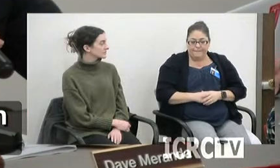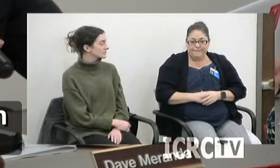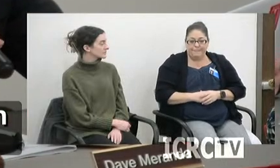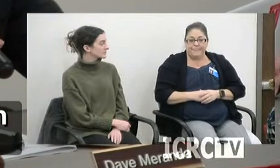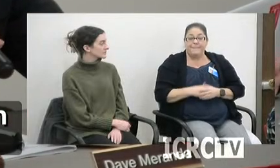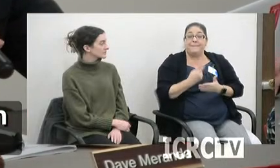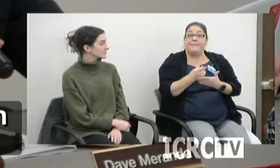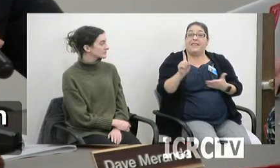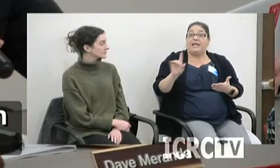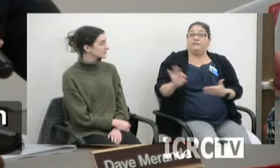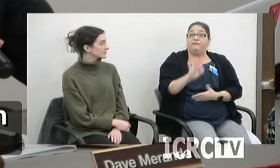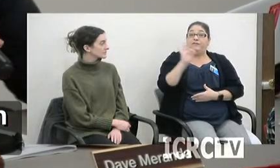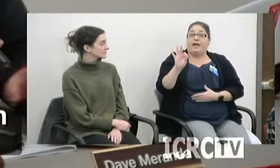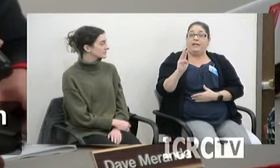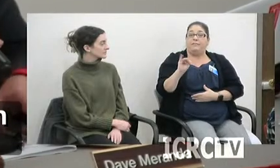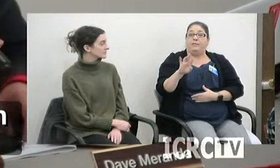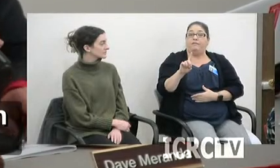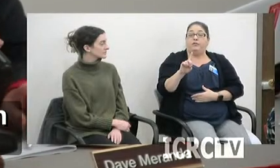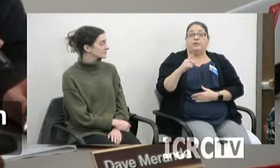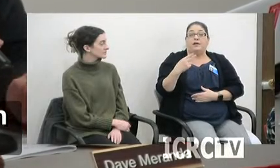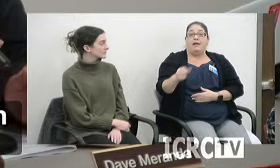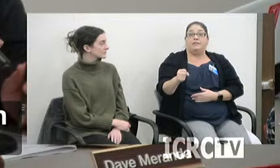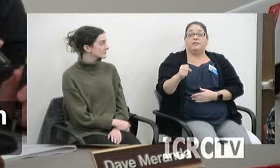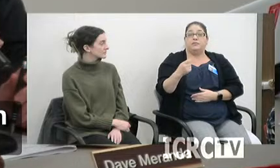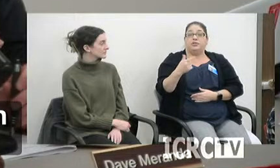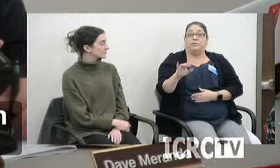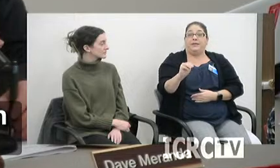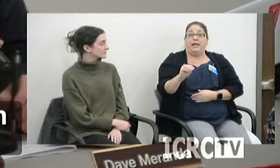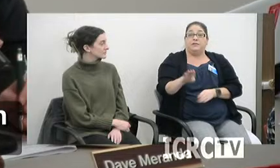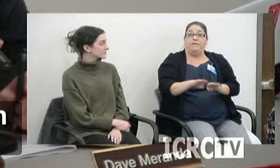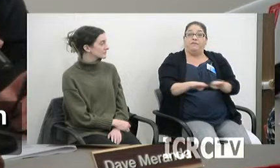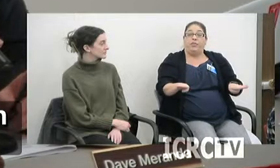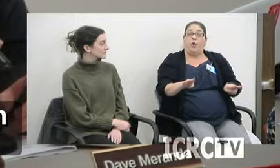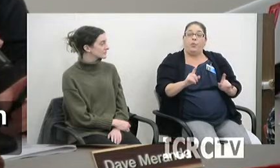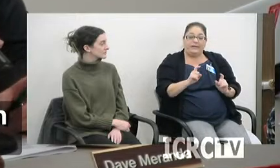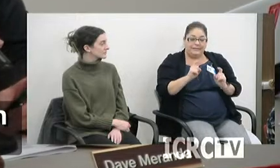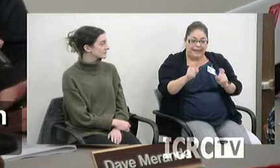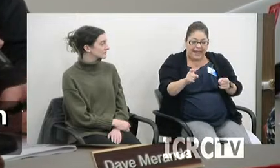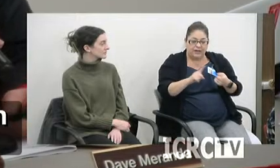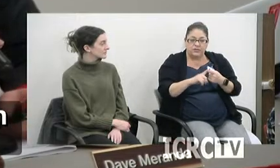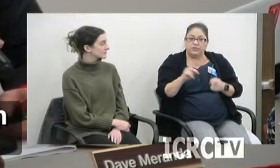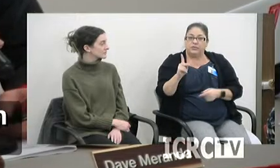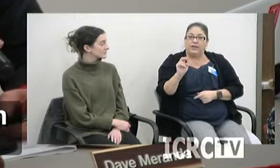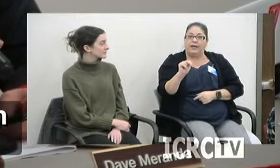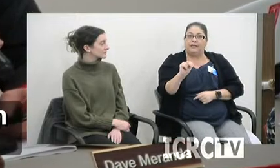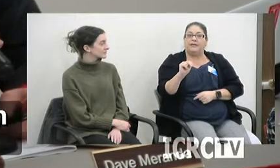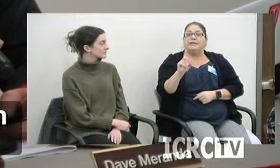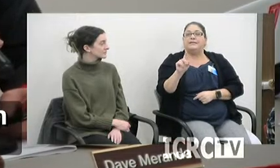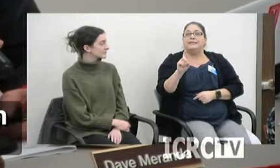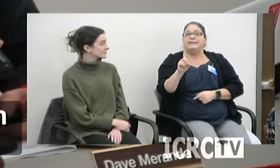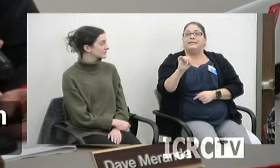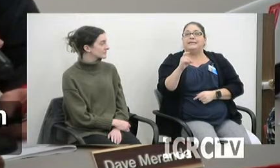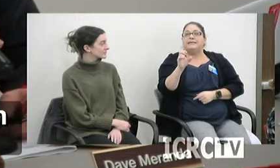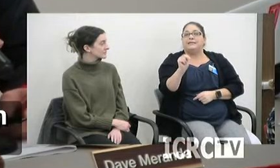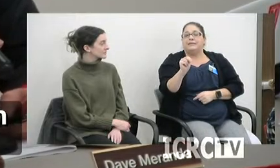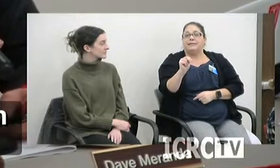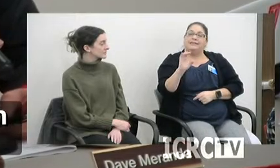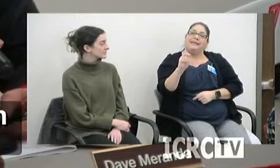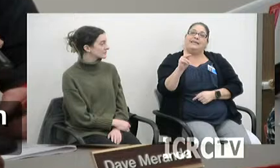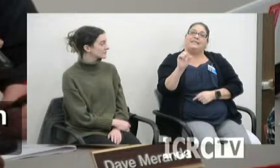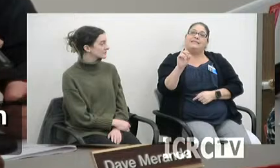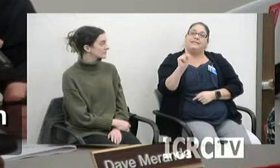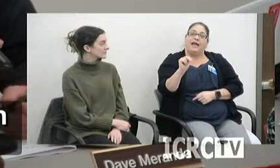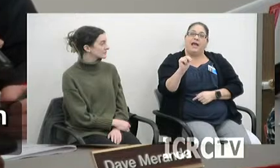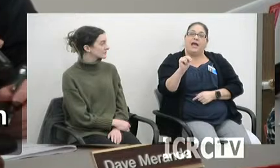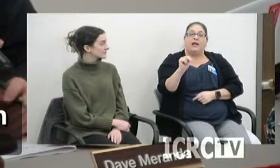Last Friday, the Milford High School gymnasium floor was dedicated in honor of Ted Dixon, who is a former teacher and coach.